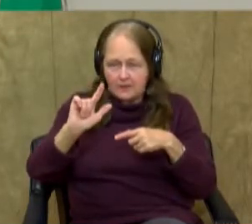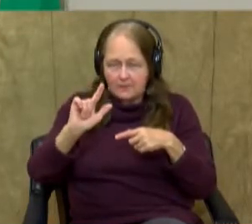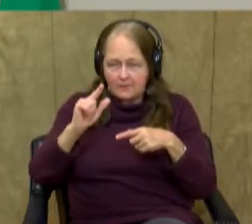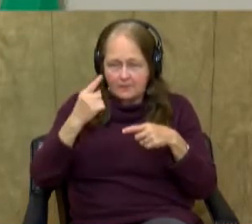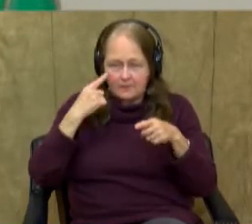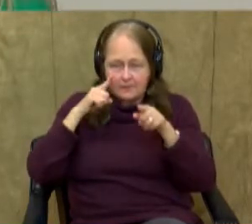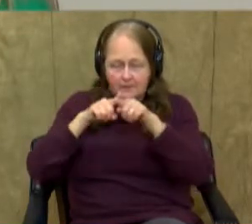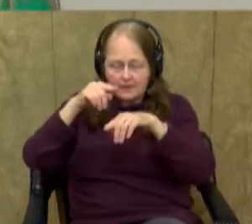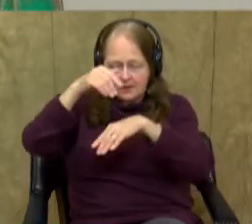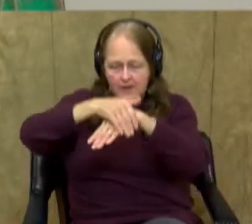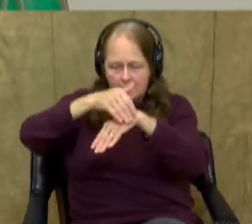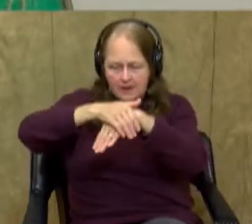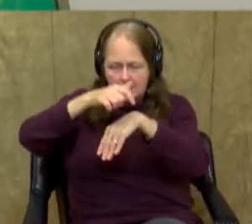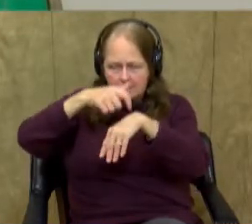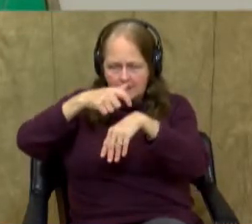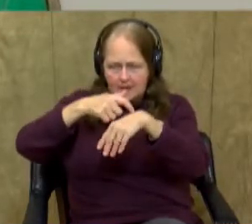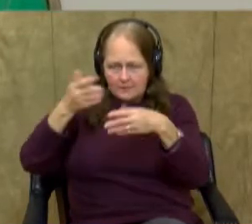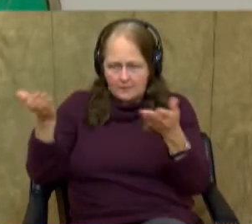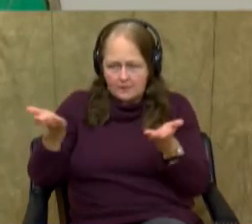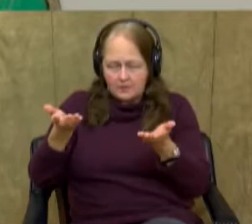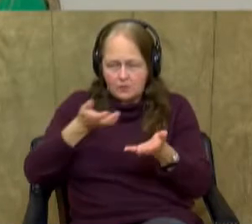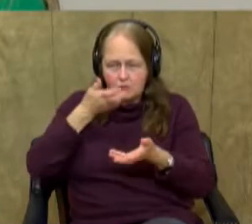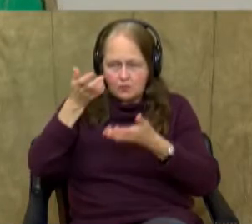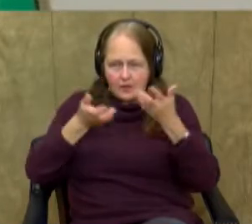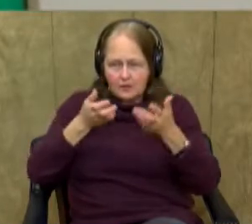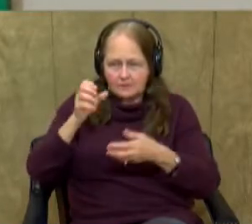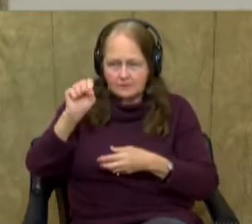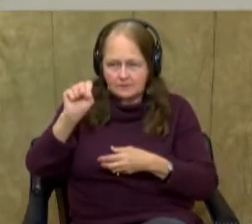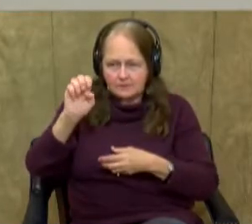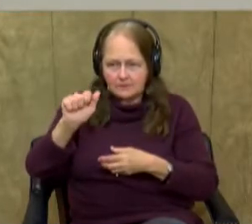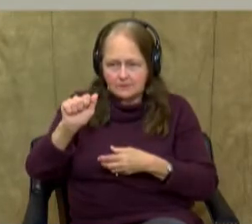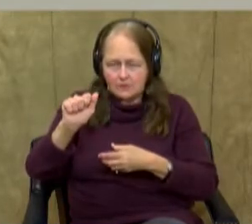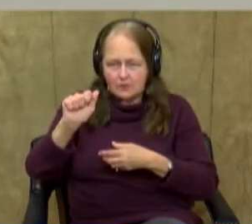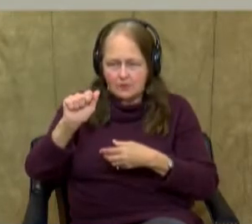like nighttime in here," cried the sea urchin.